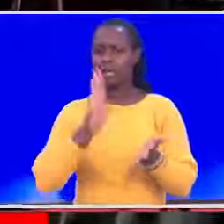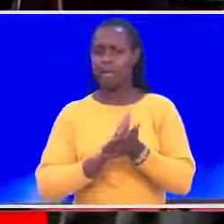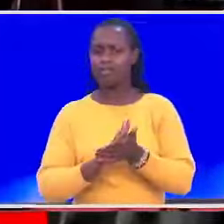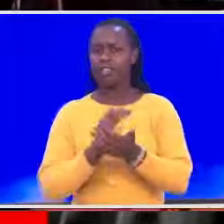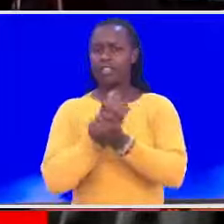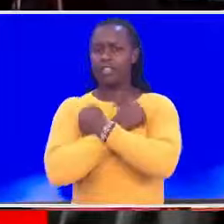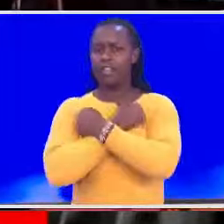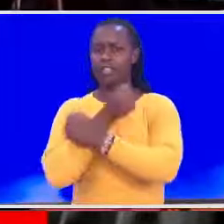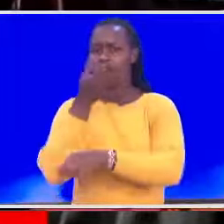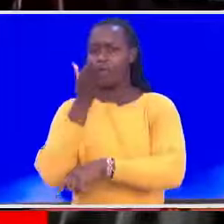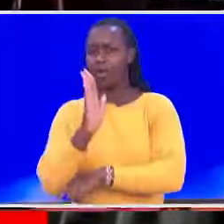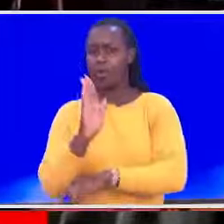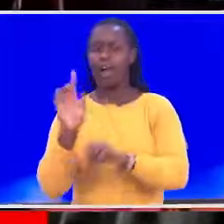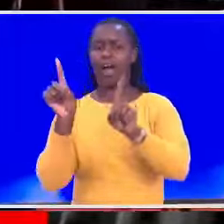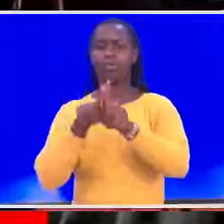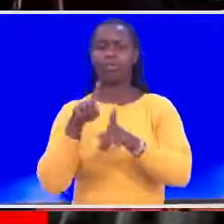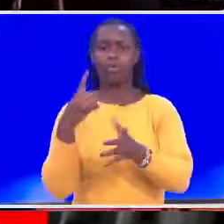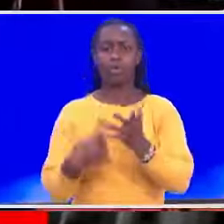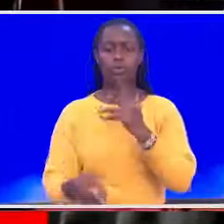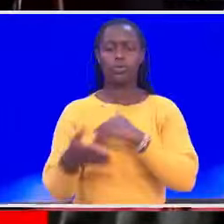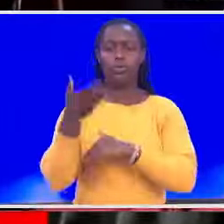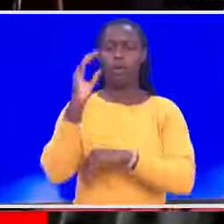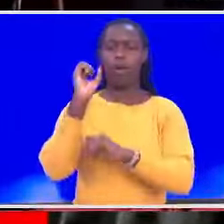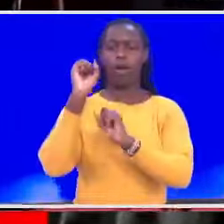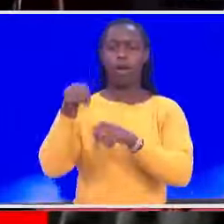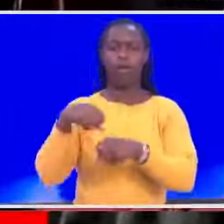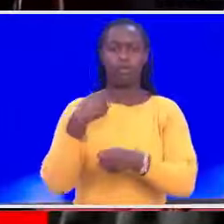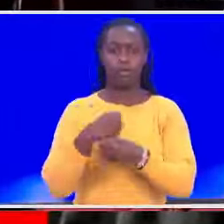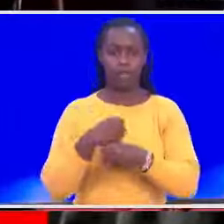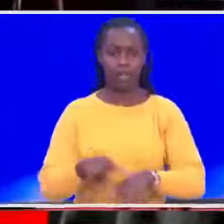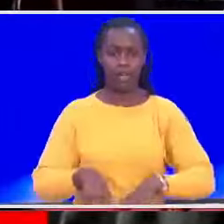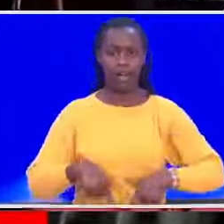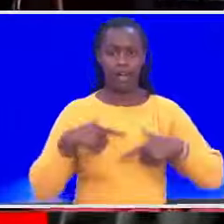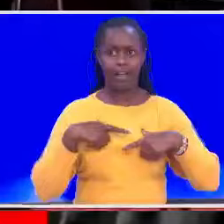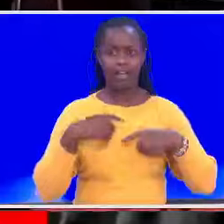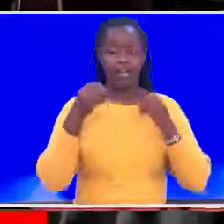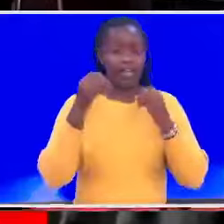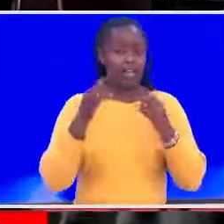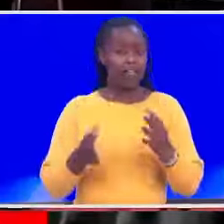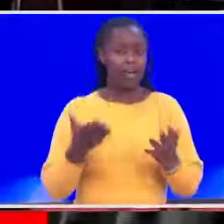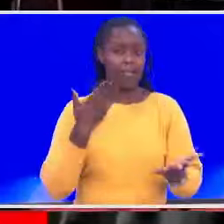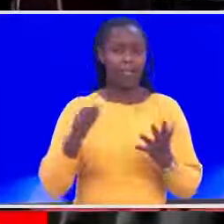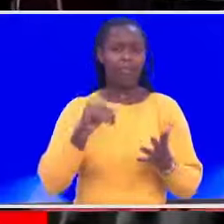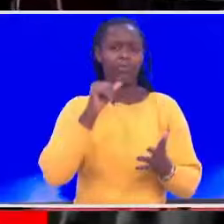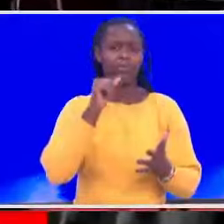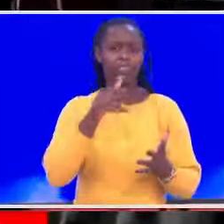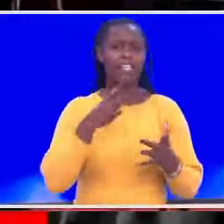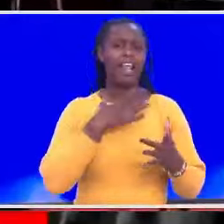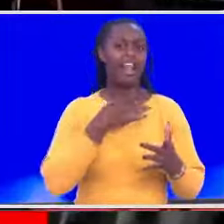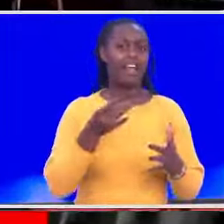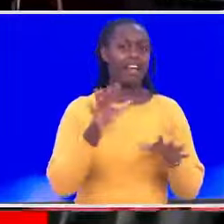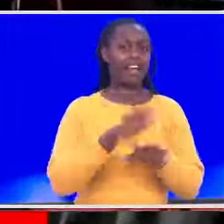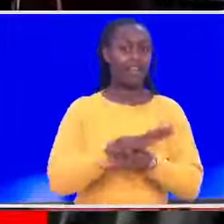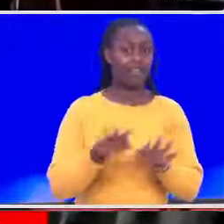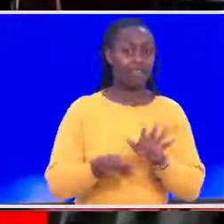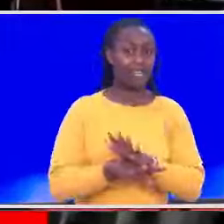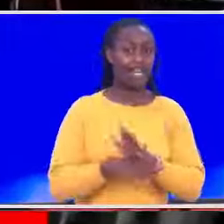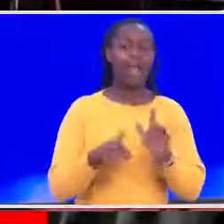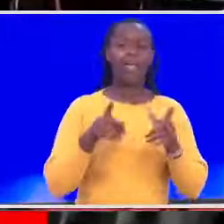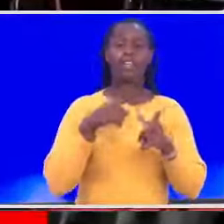to you in your life and the battles he can help you win, should you disregard everything, I can tell you